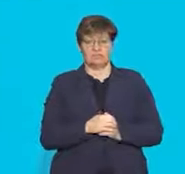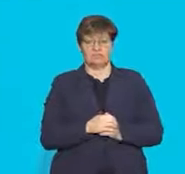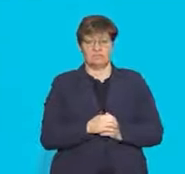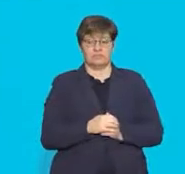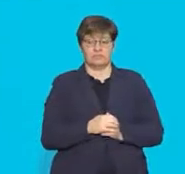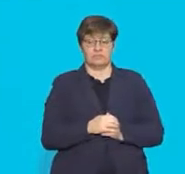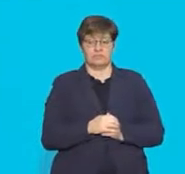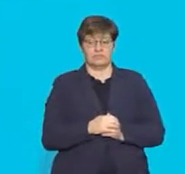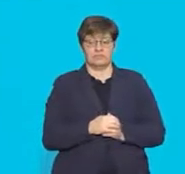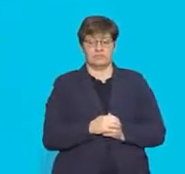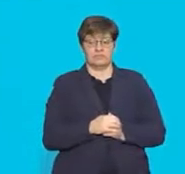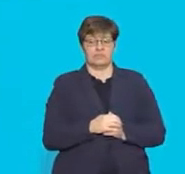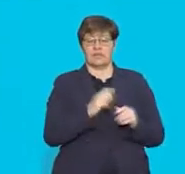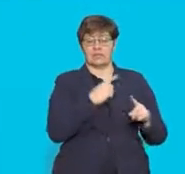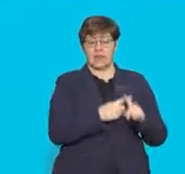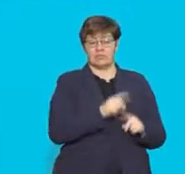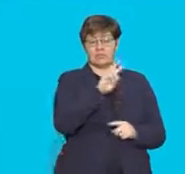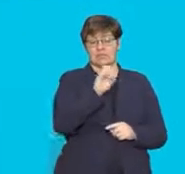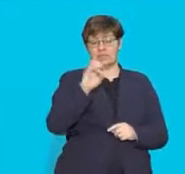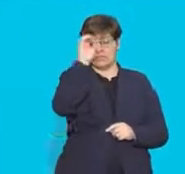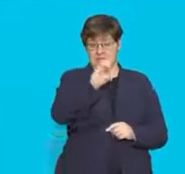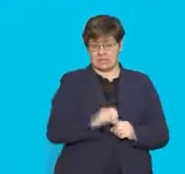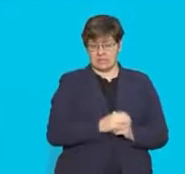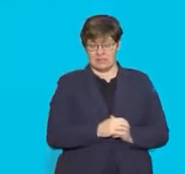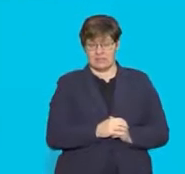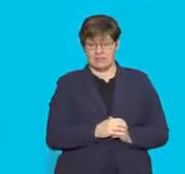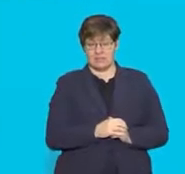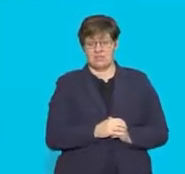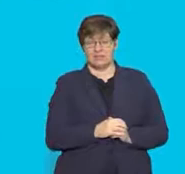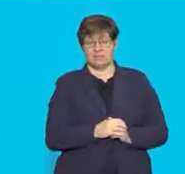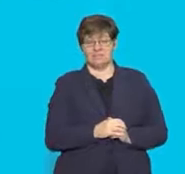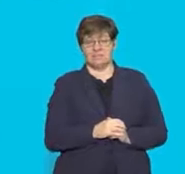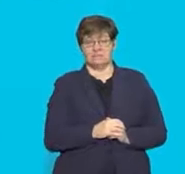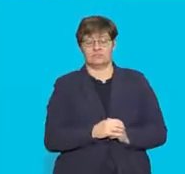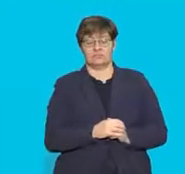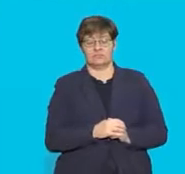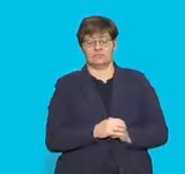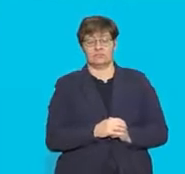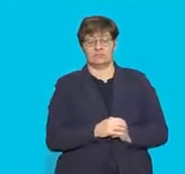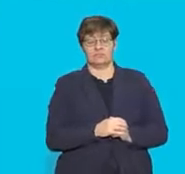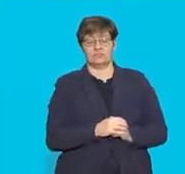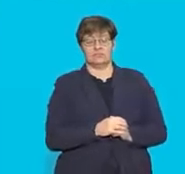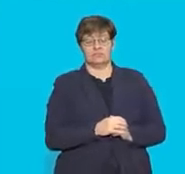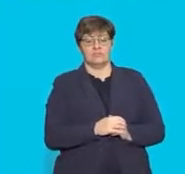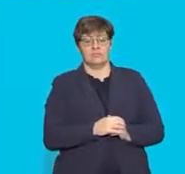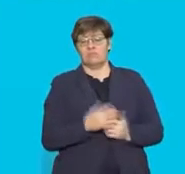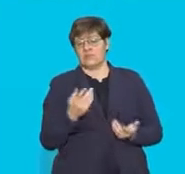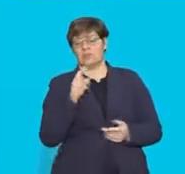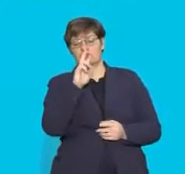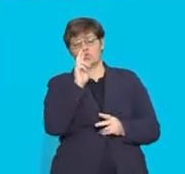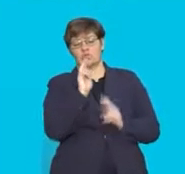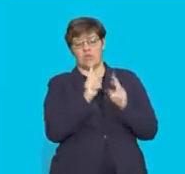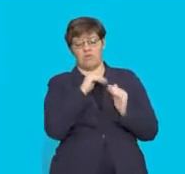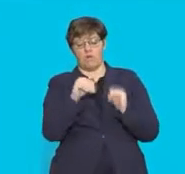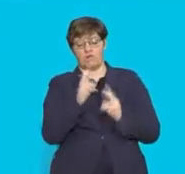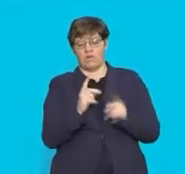Is that 300,000? Yes, times the 20%. Okay, and obviously I said 12 over 12 is 1, so